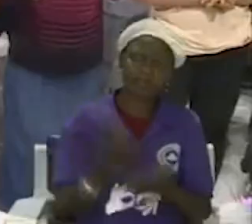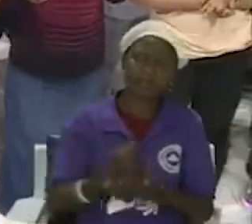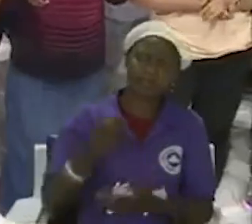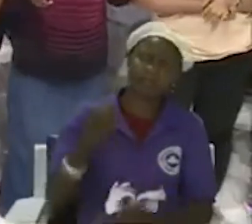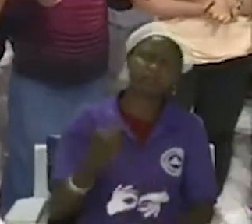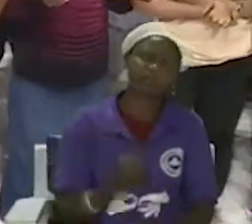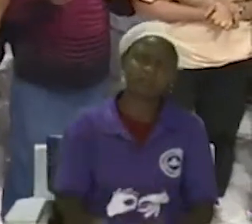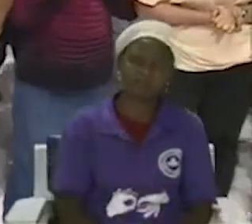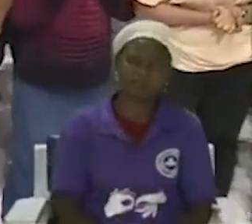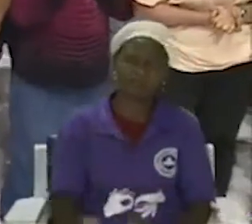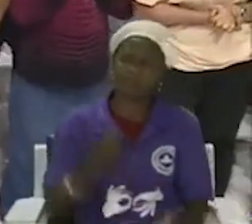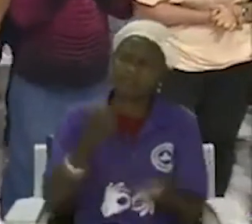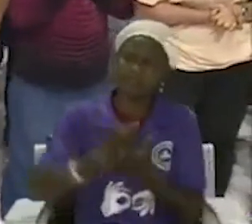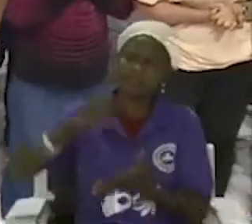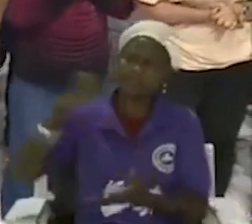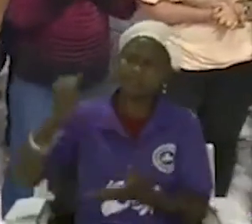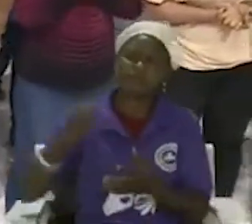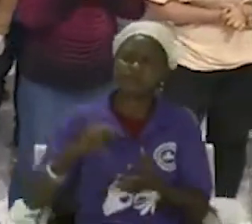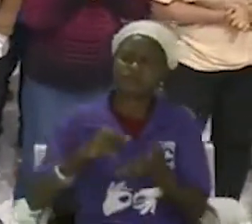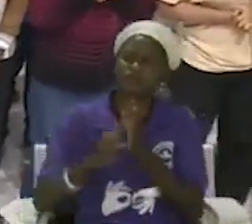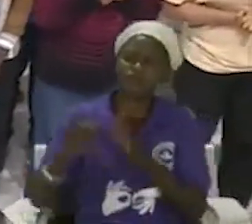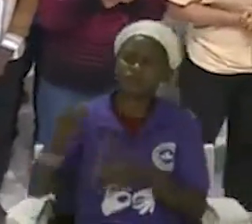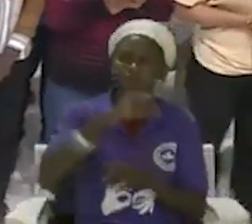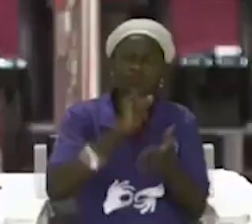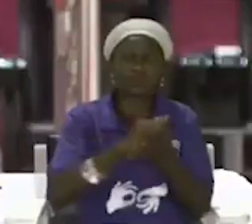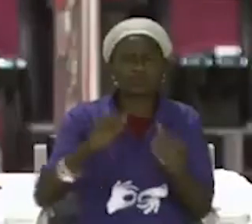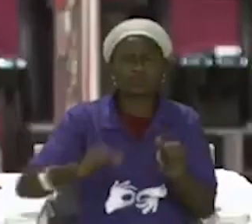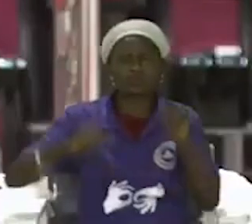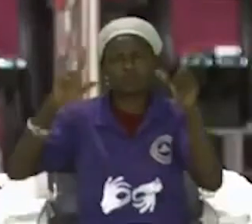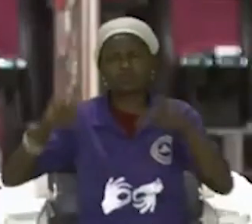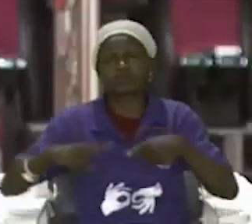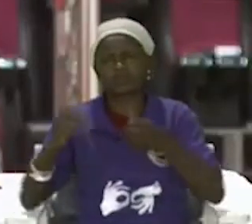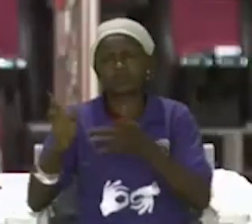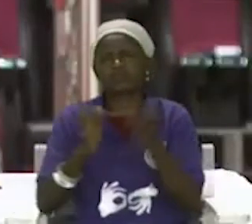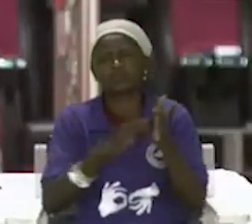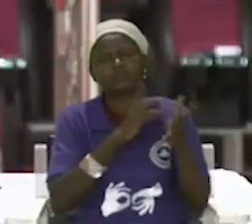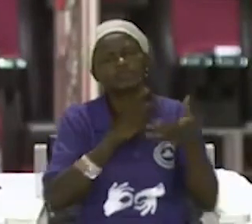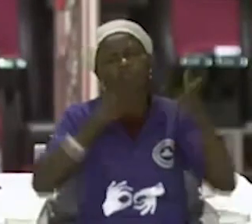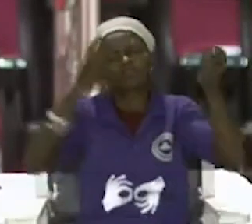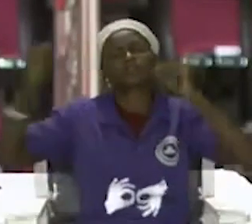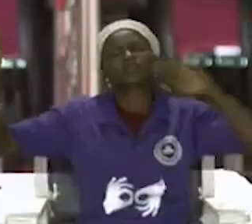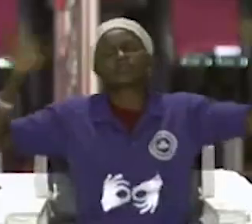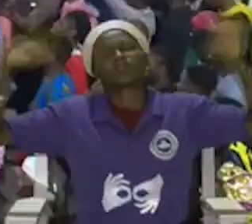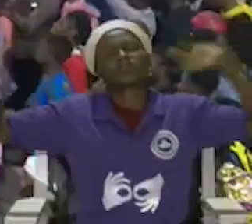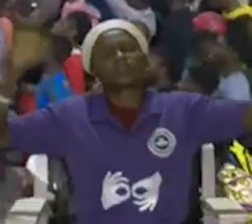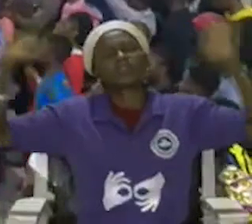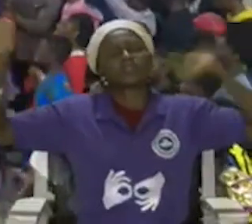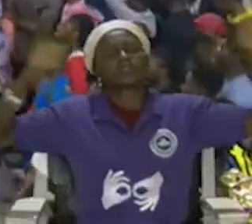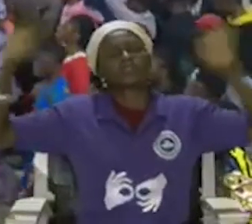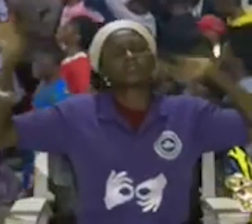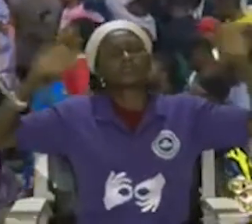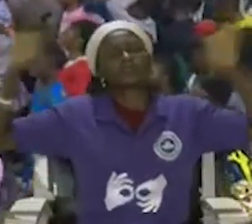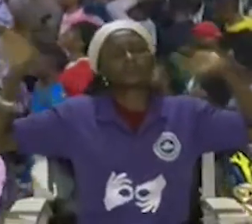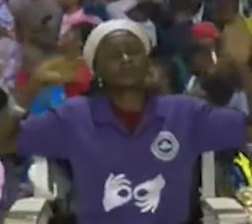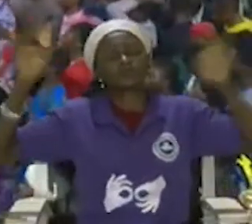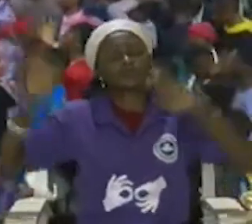Amen. Amen. Now, those of you who have given your life to Jesus, let me hear you shout hallelujah.